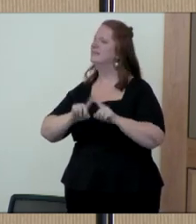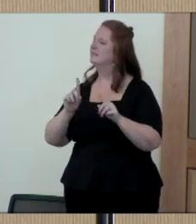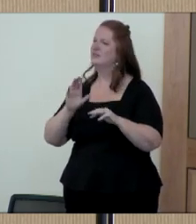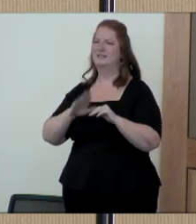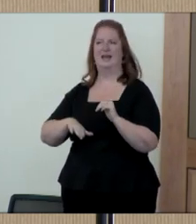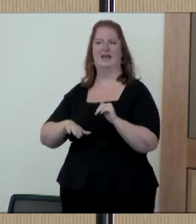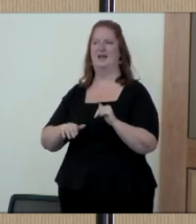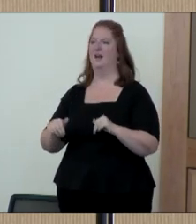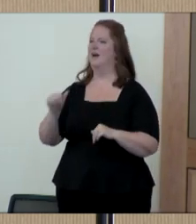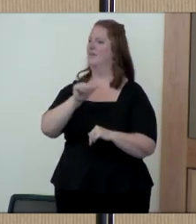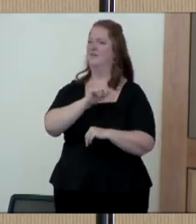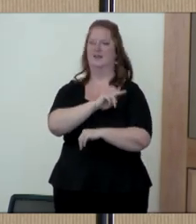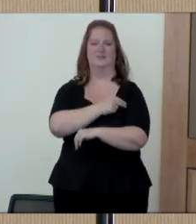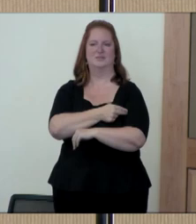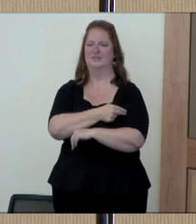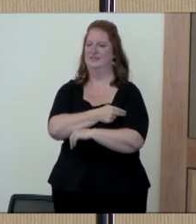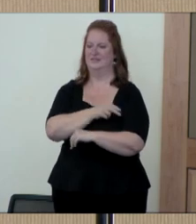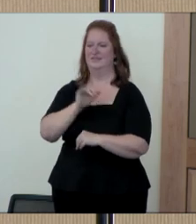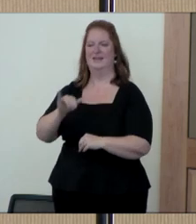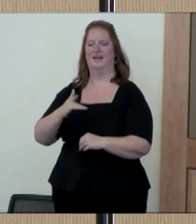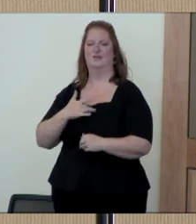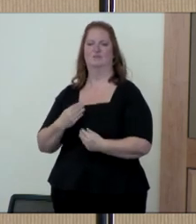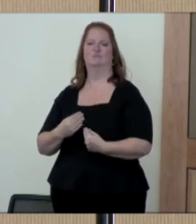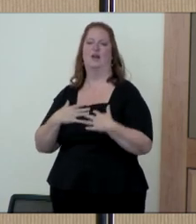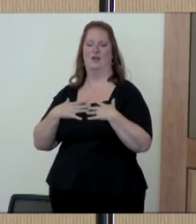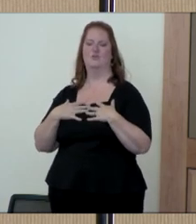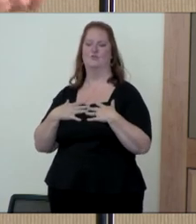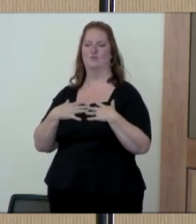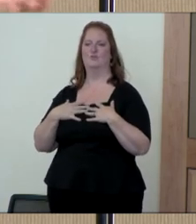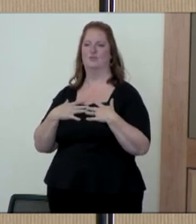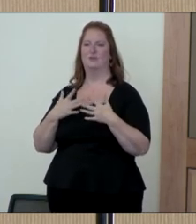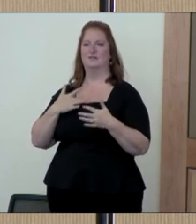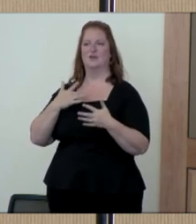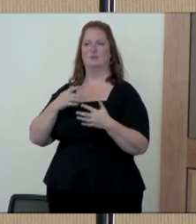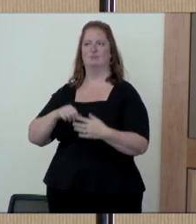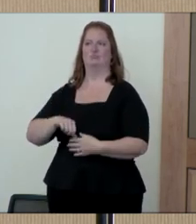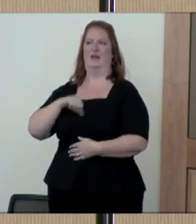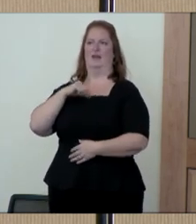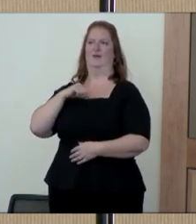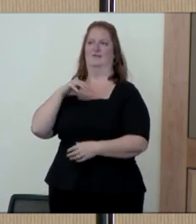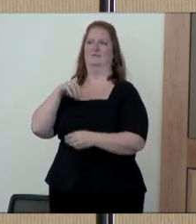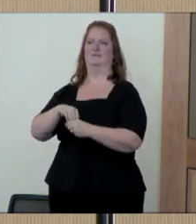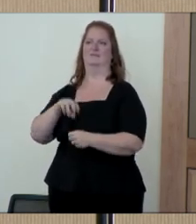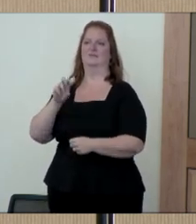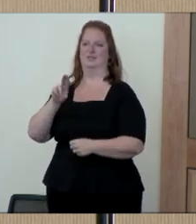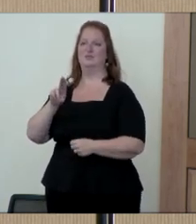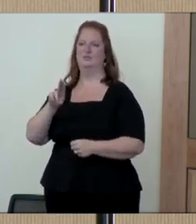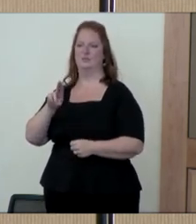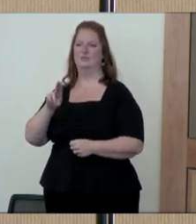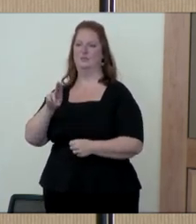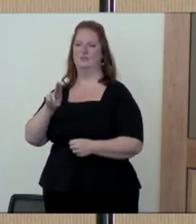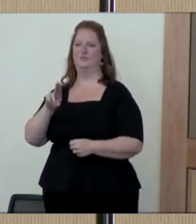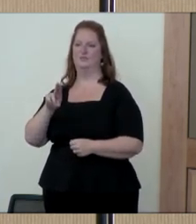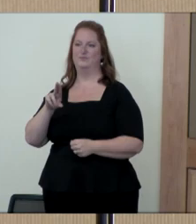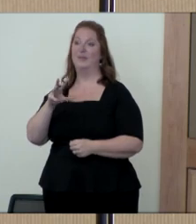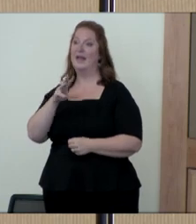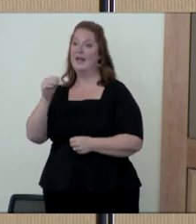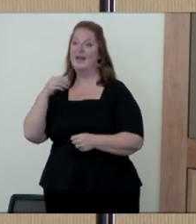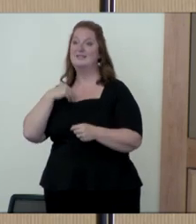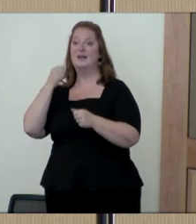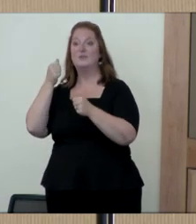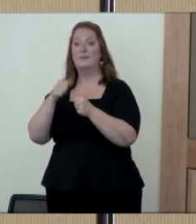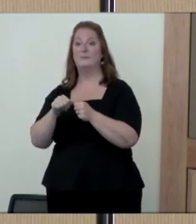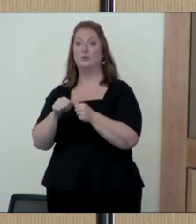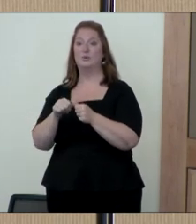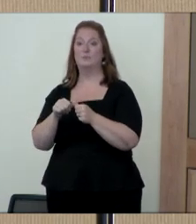other hospital, and it's what inspires me and makes me so proud of being a part of VCU. It also reminds me of the